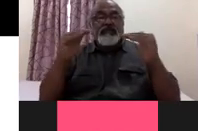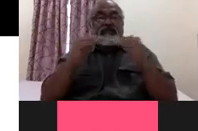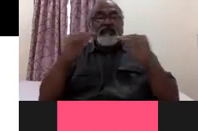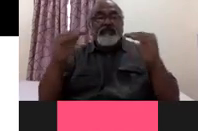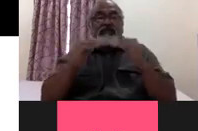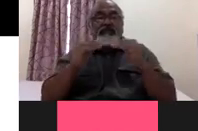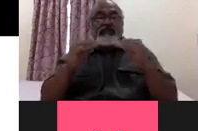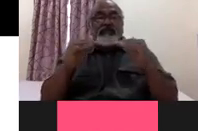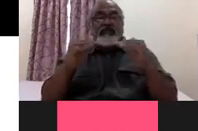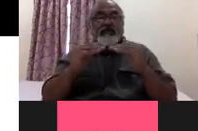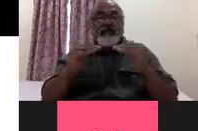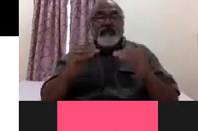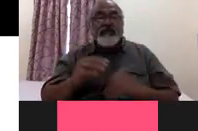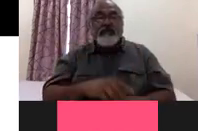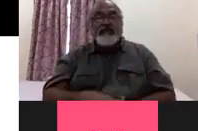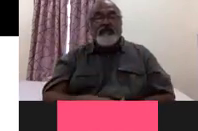Samanatha or saman avsar.